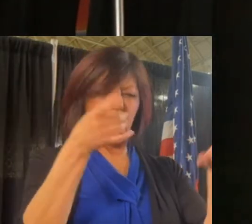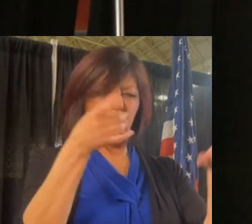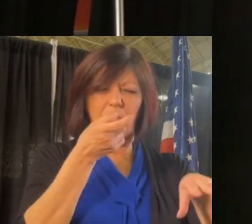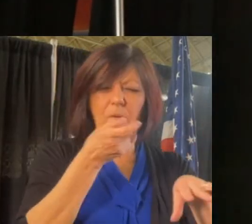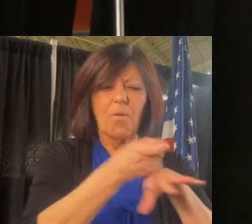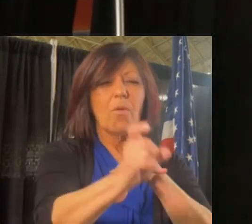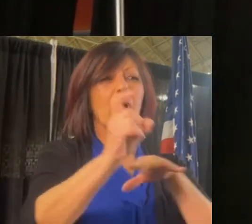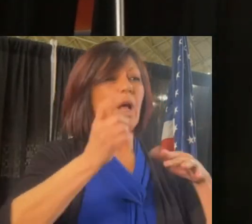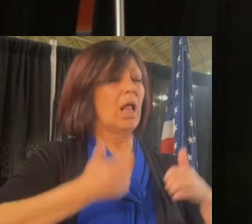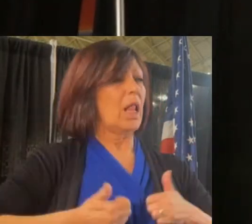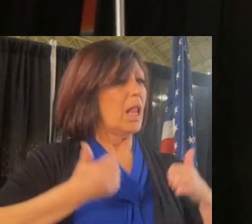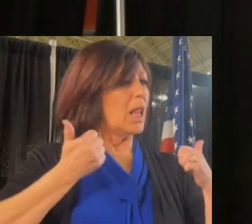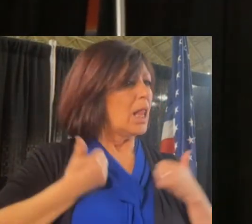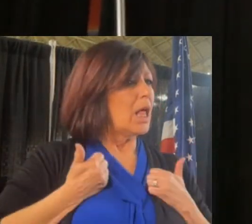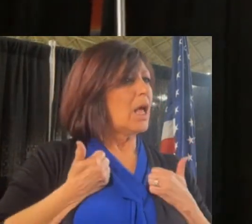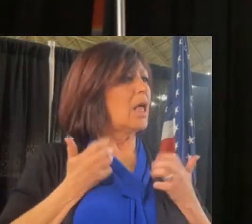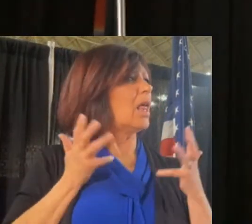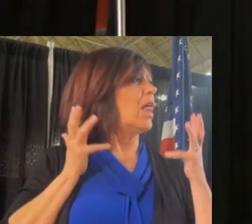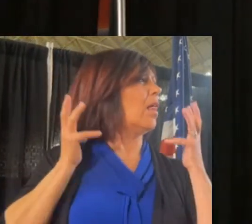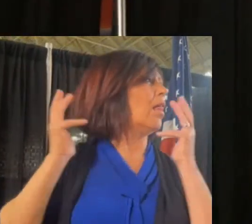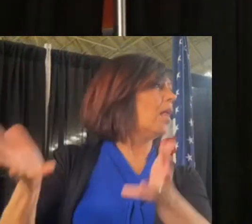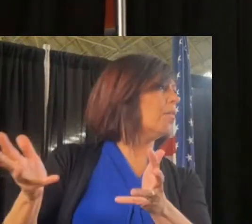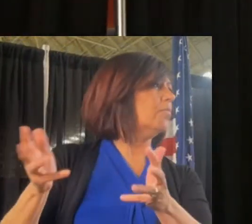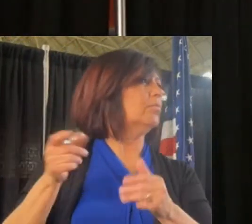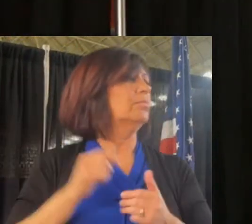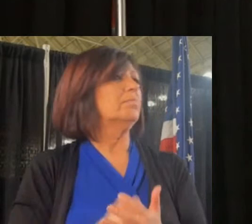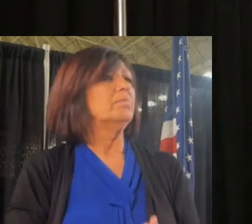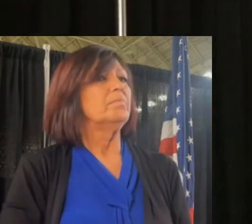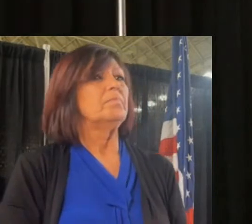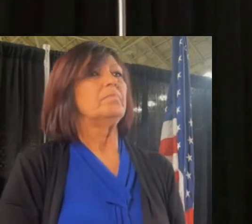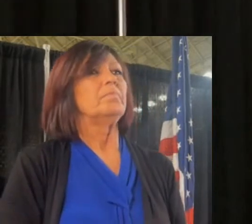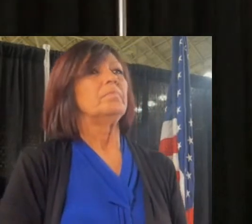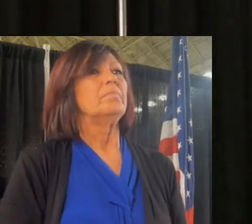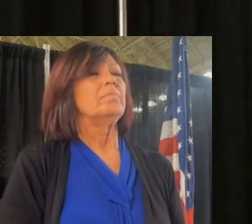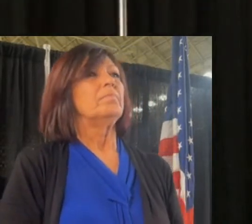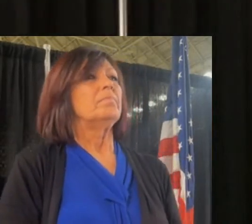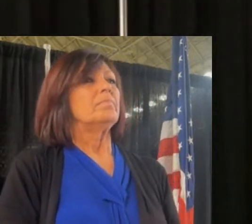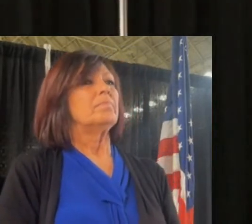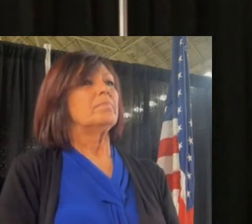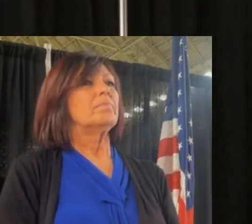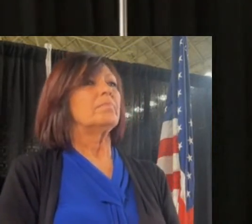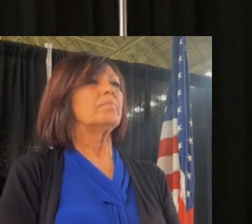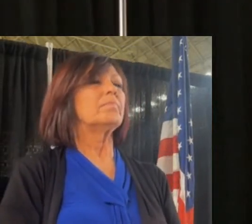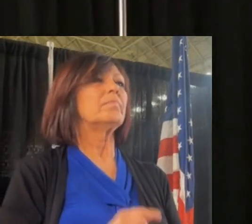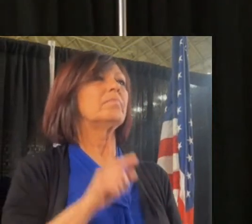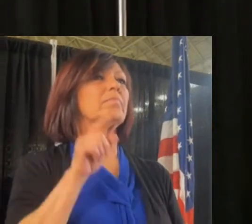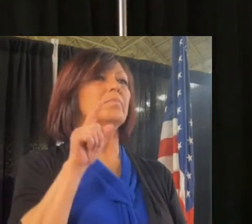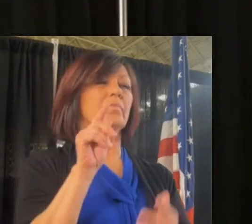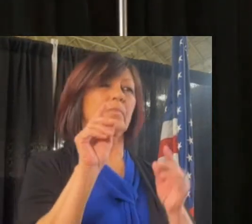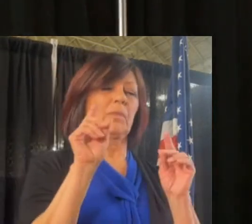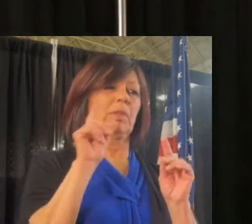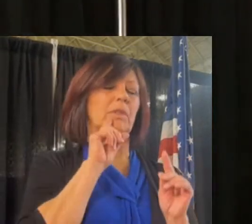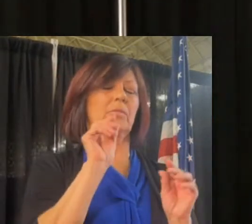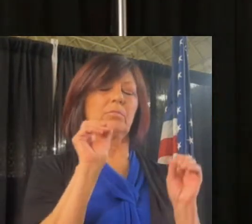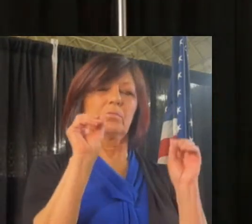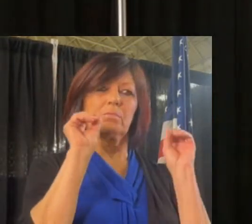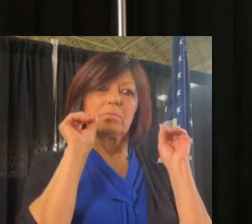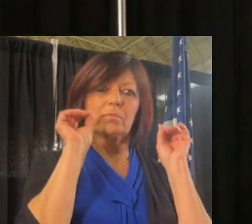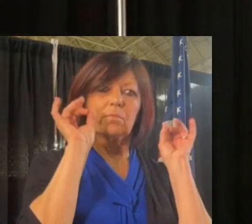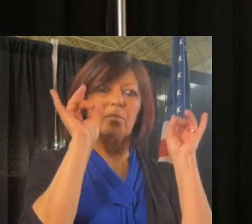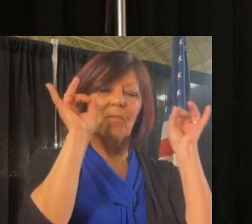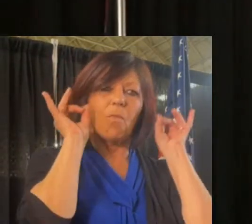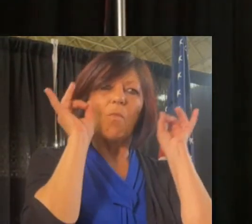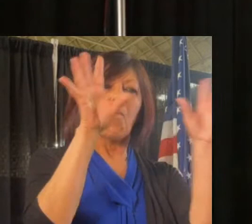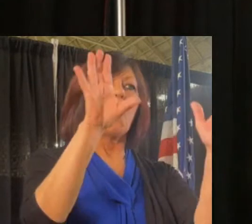civilian life that was left behind in the aftermath. These vivid and disturbing images